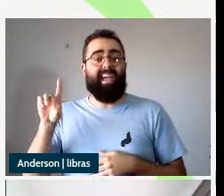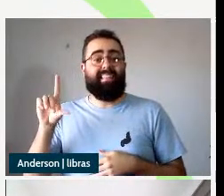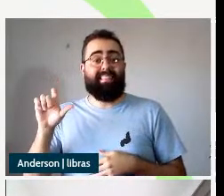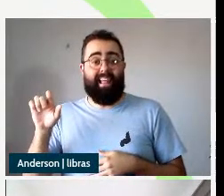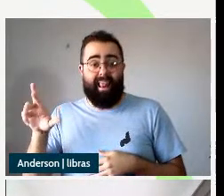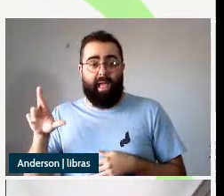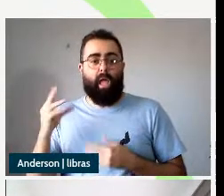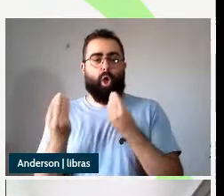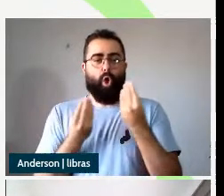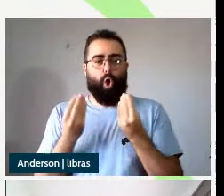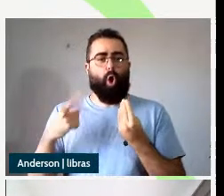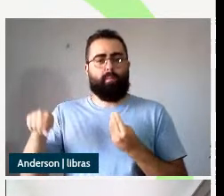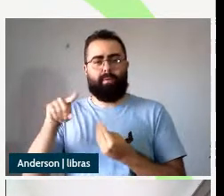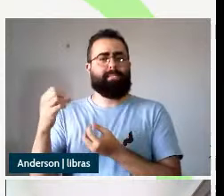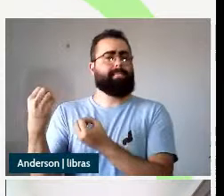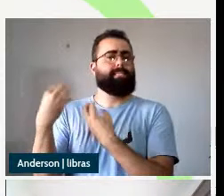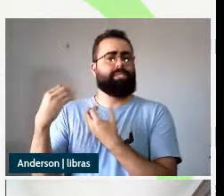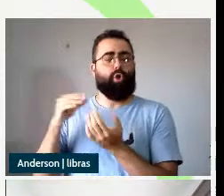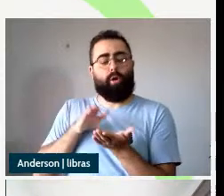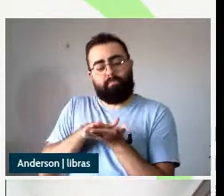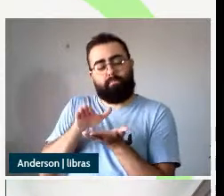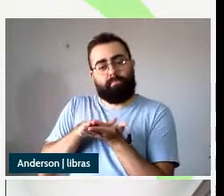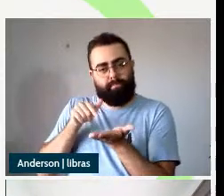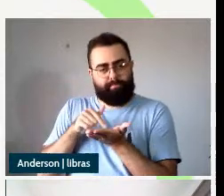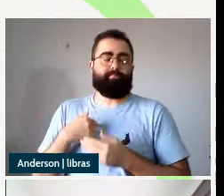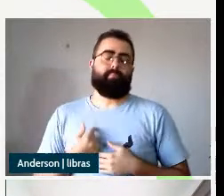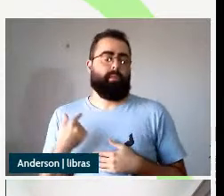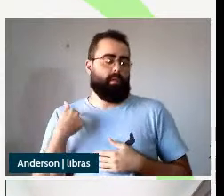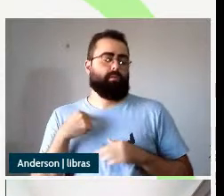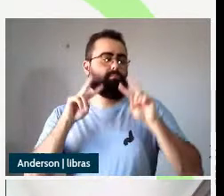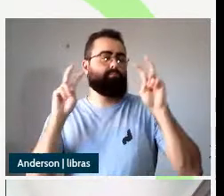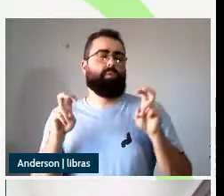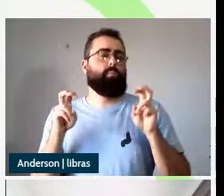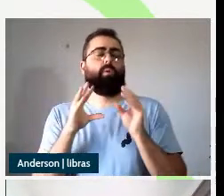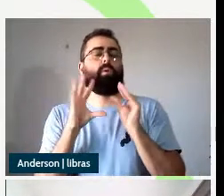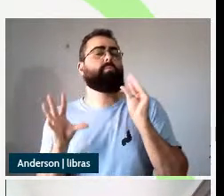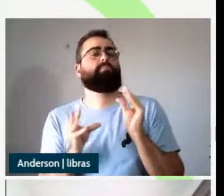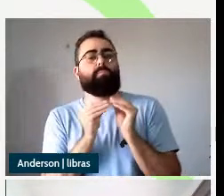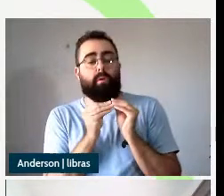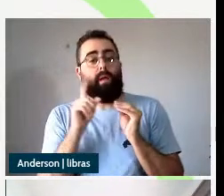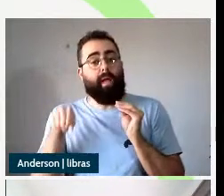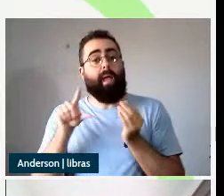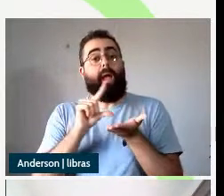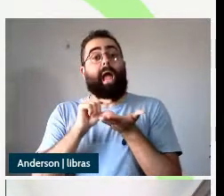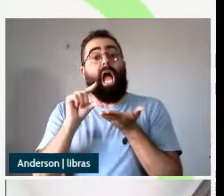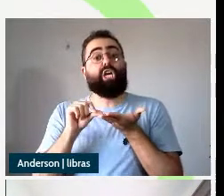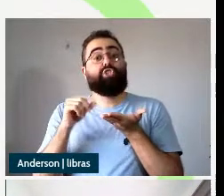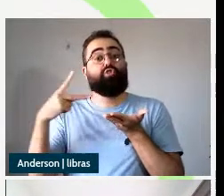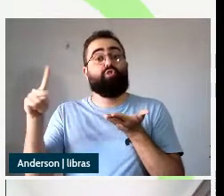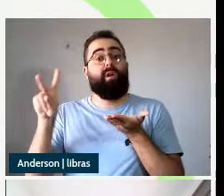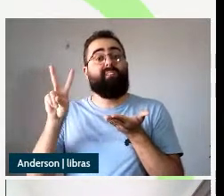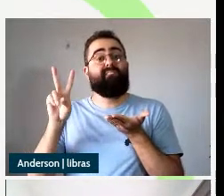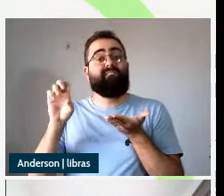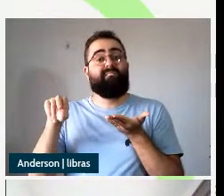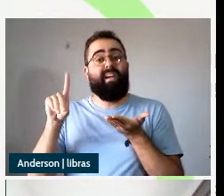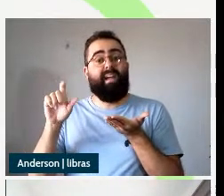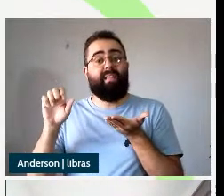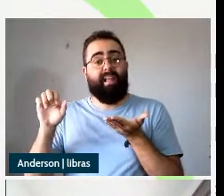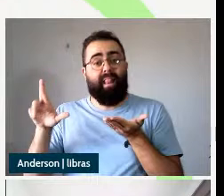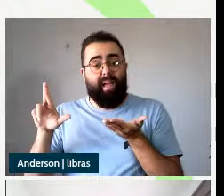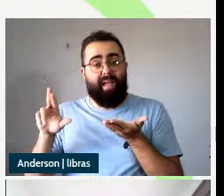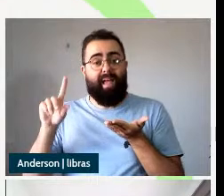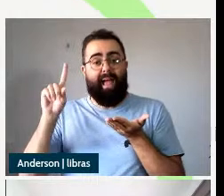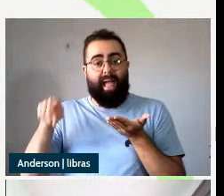N. So, I'm going to talk a little bit about Vendler, and this article that I am talking about is Each, Every, Any and All.